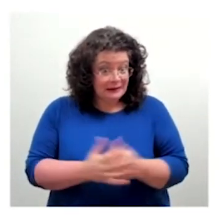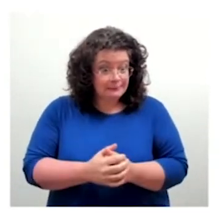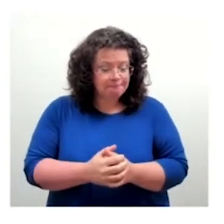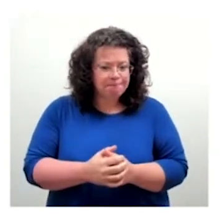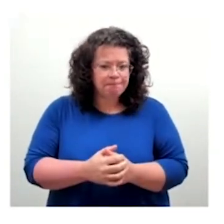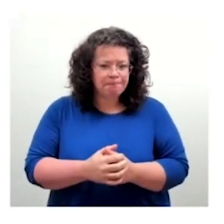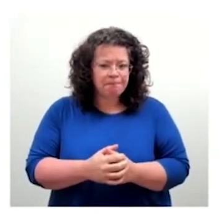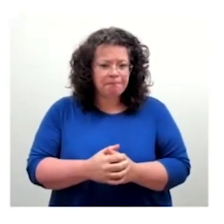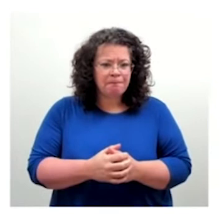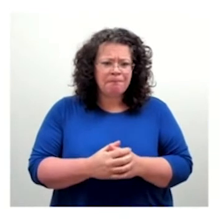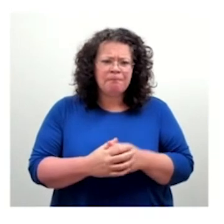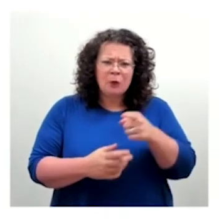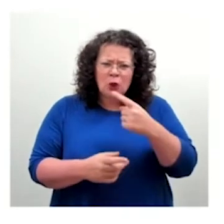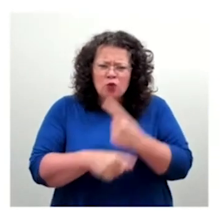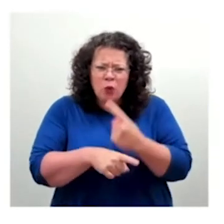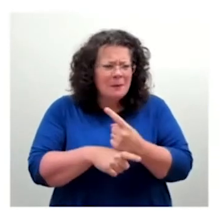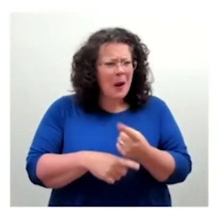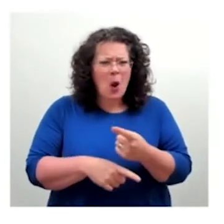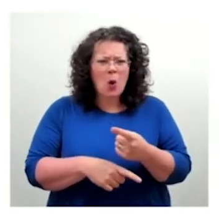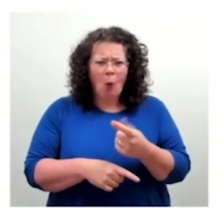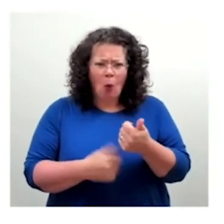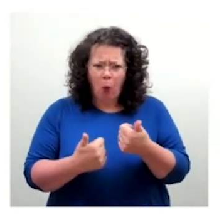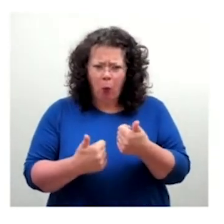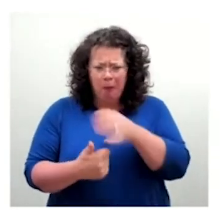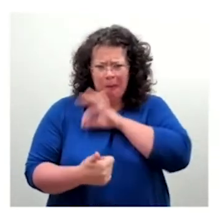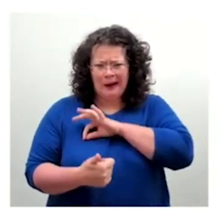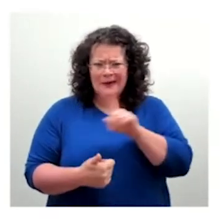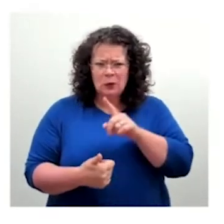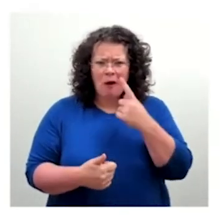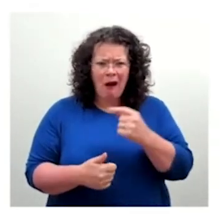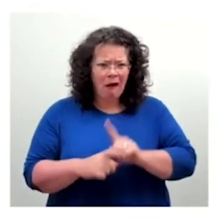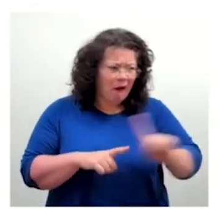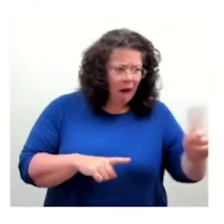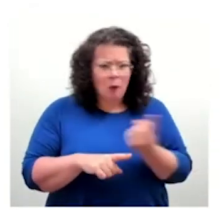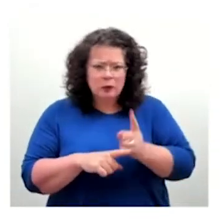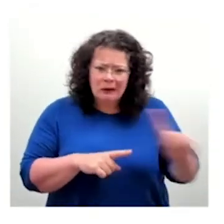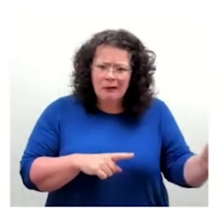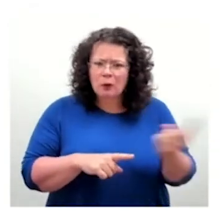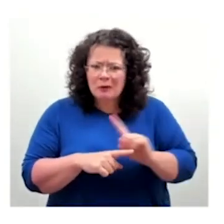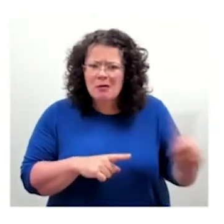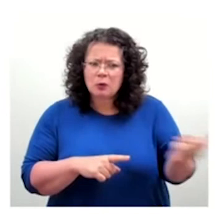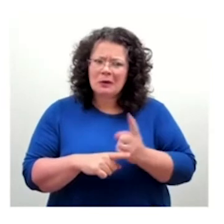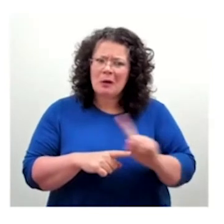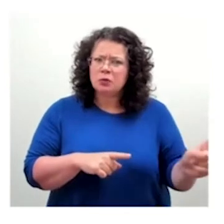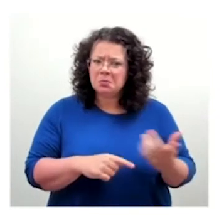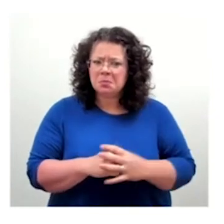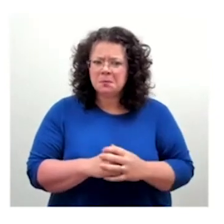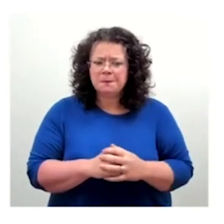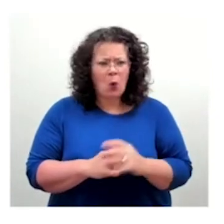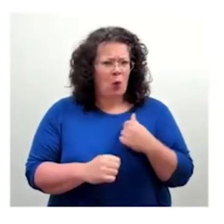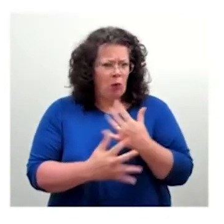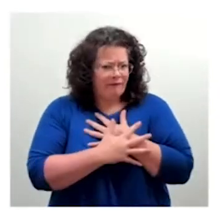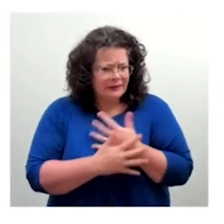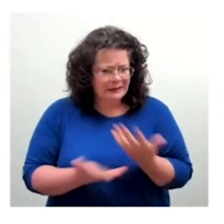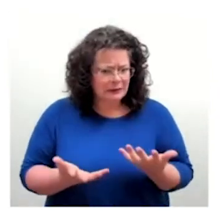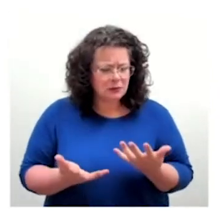I've absolutely loved it. I think it's difficult to get your head around right at the very beginning because you're so used to a conference being in a certain way, in a